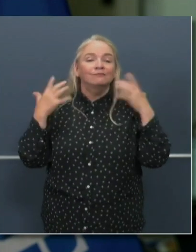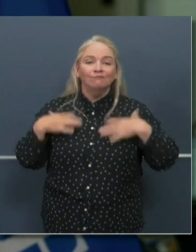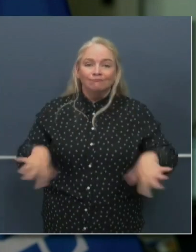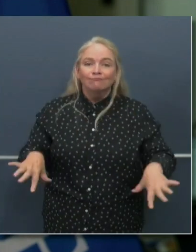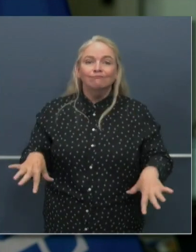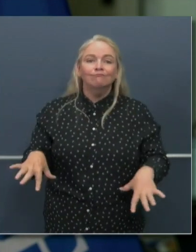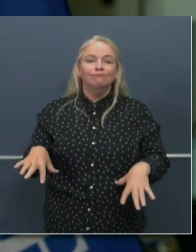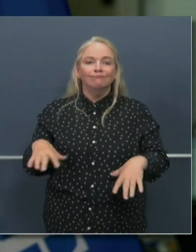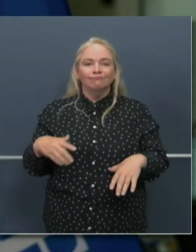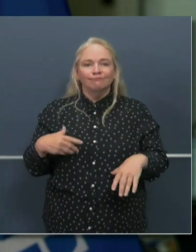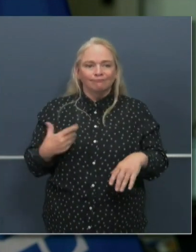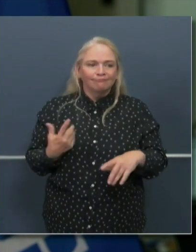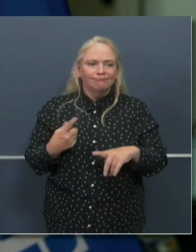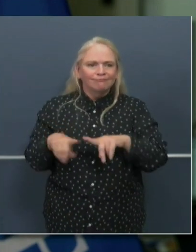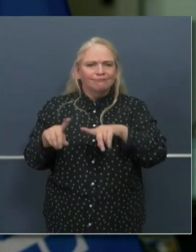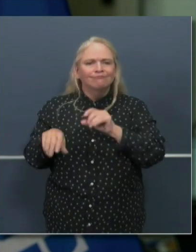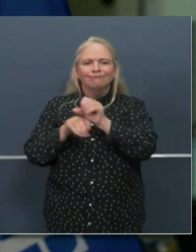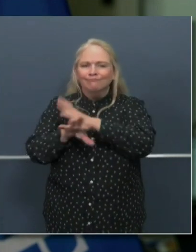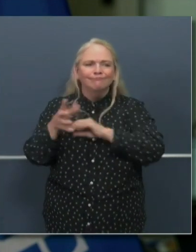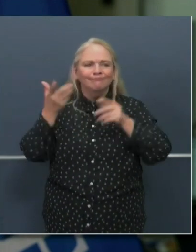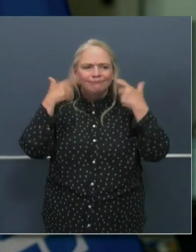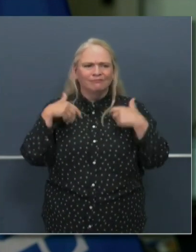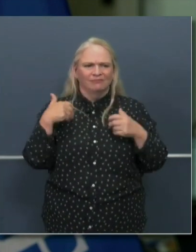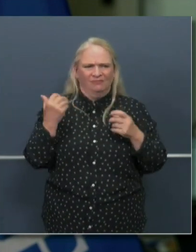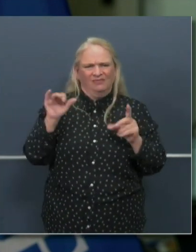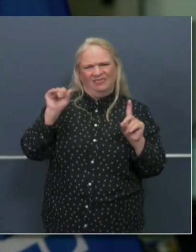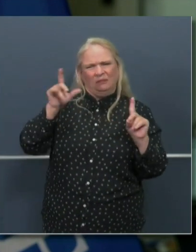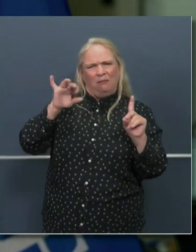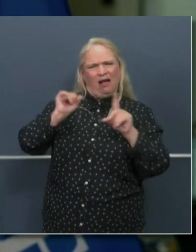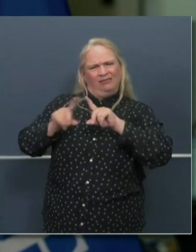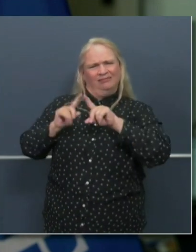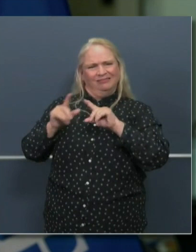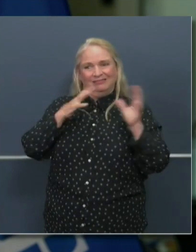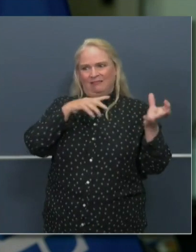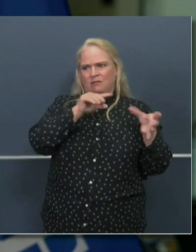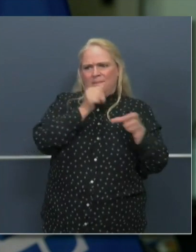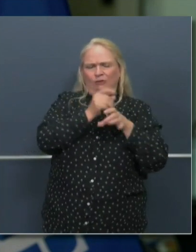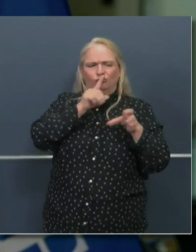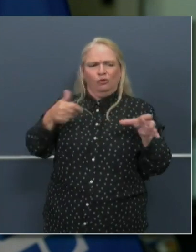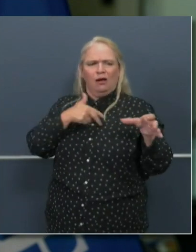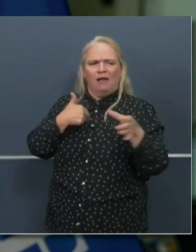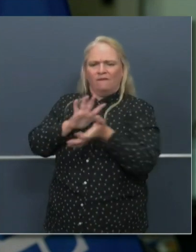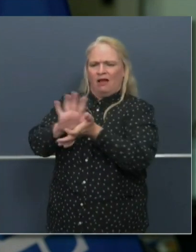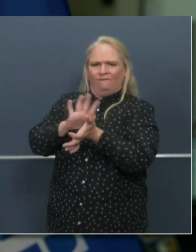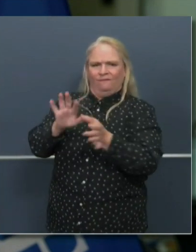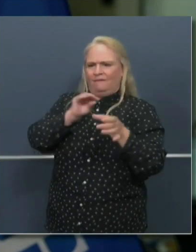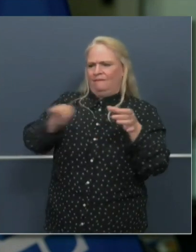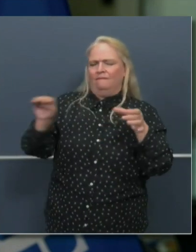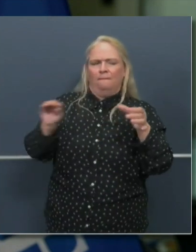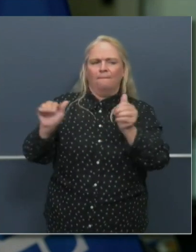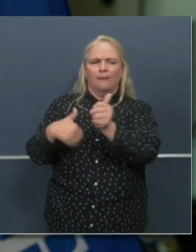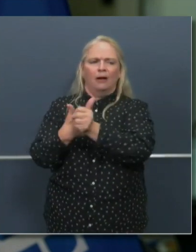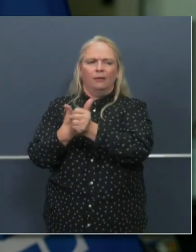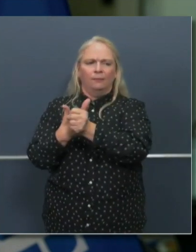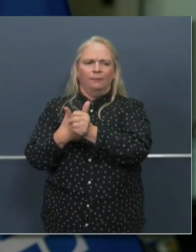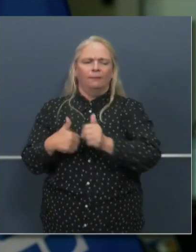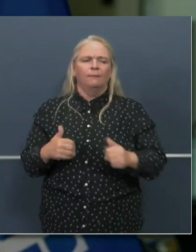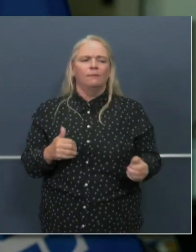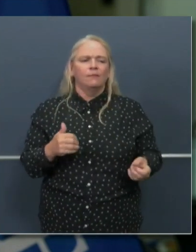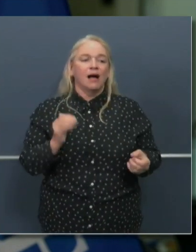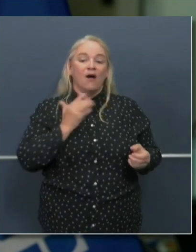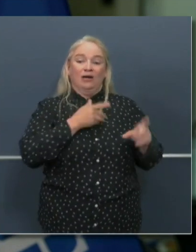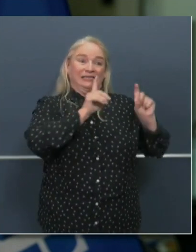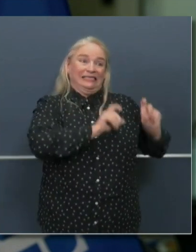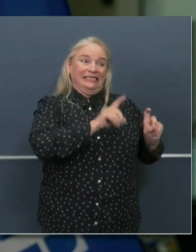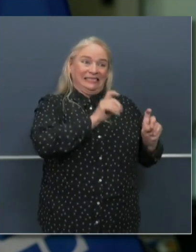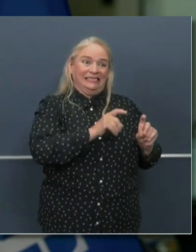others, attempting to build up our capabilities and our inventory of testing supplies. We are working to be